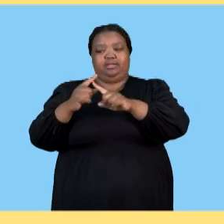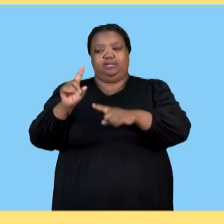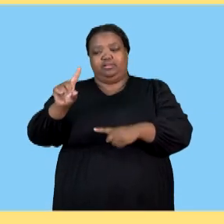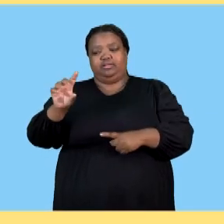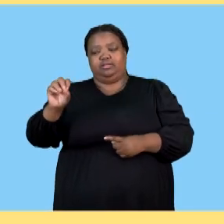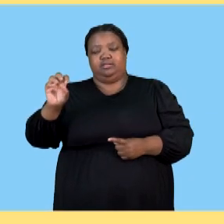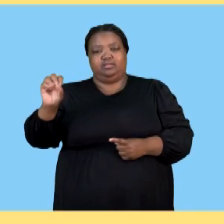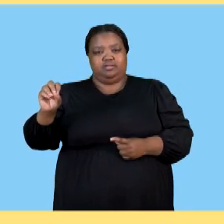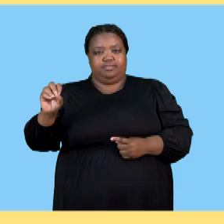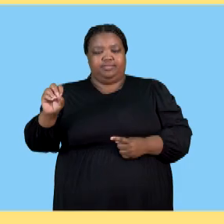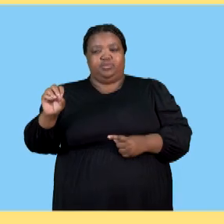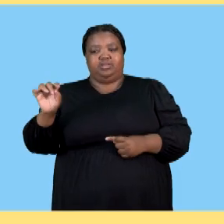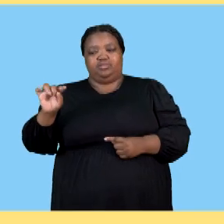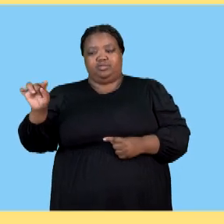by